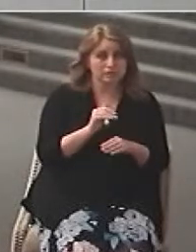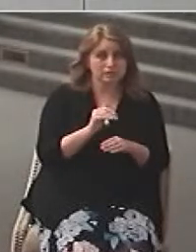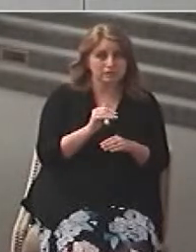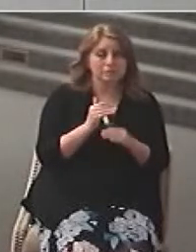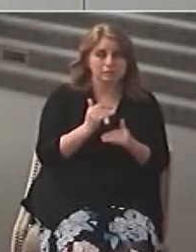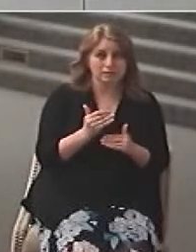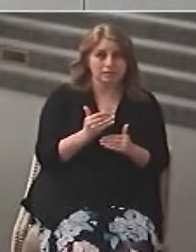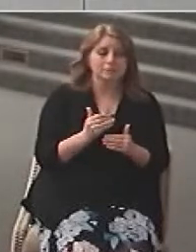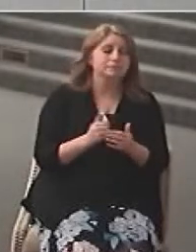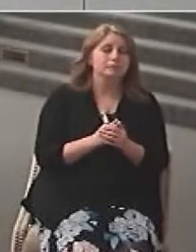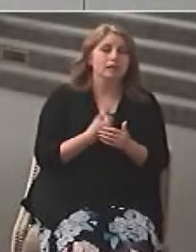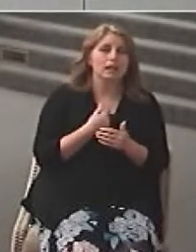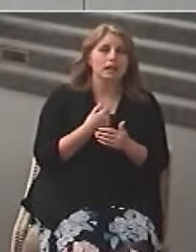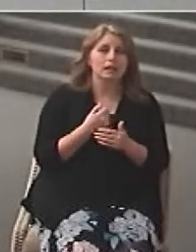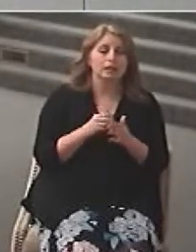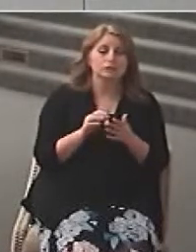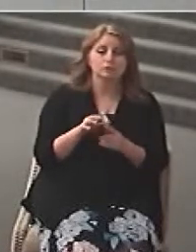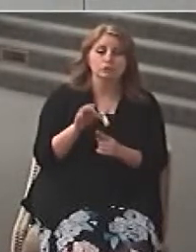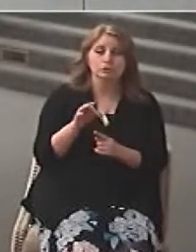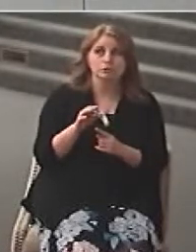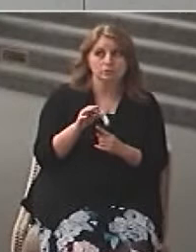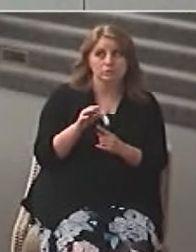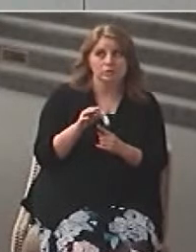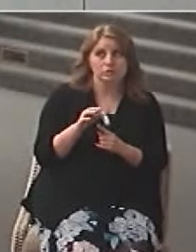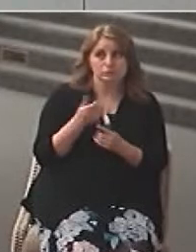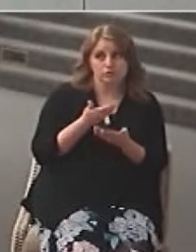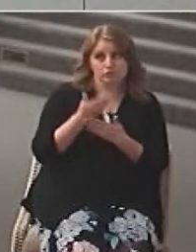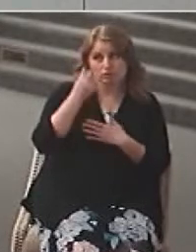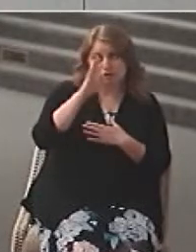the latter. I chose that I was going to serve God rather than myself.